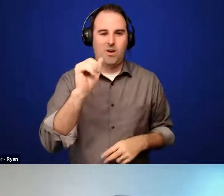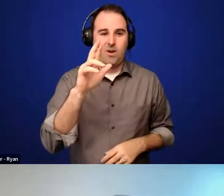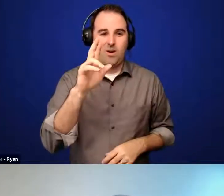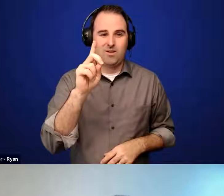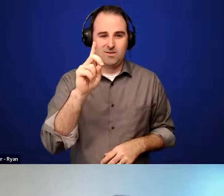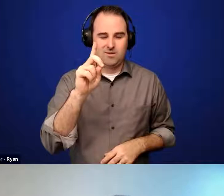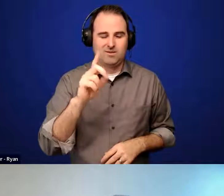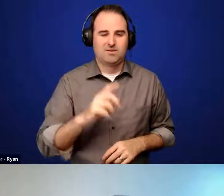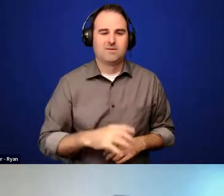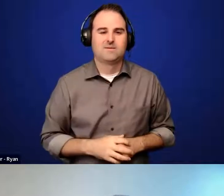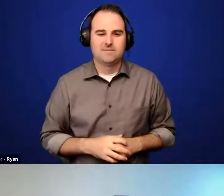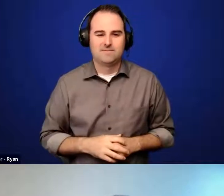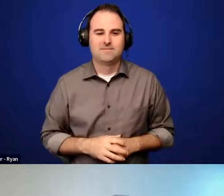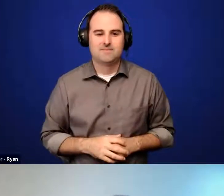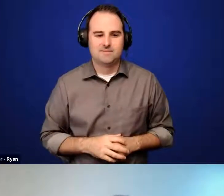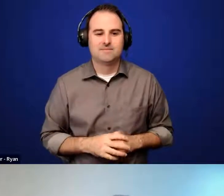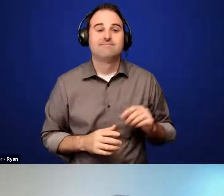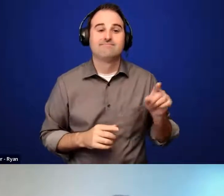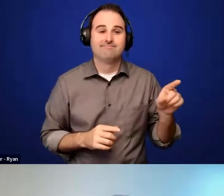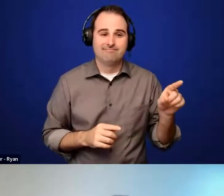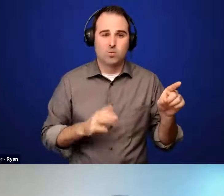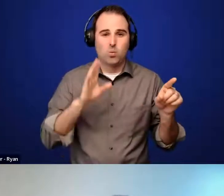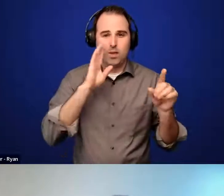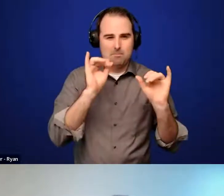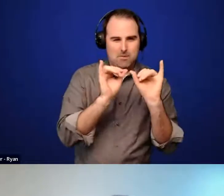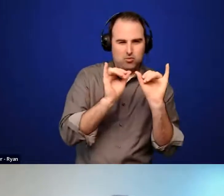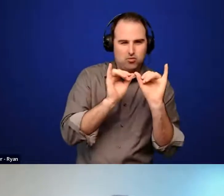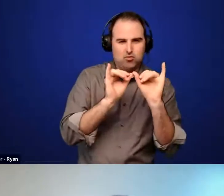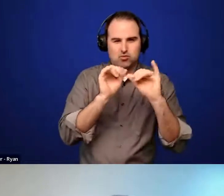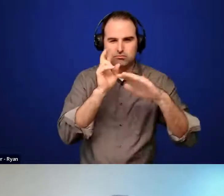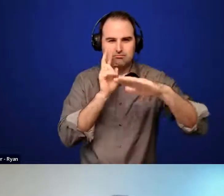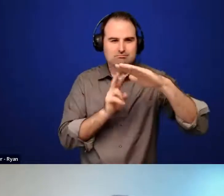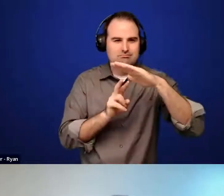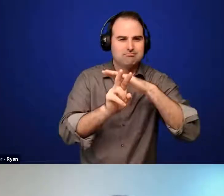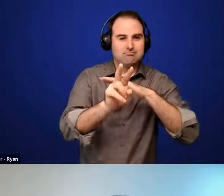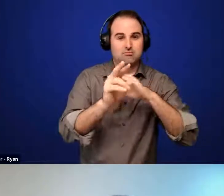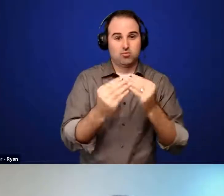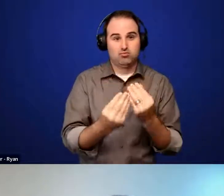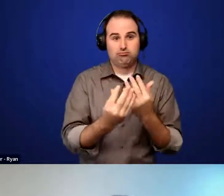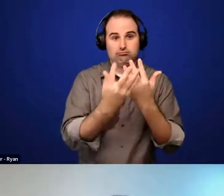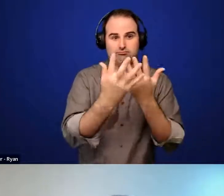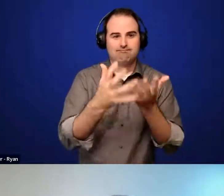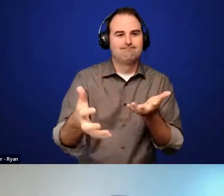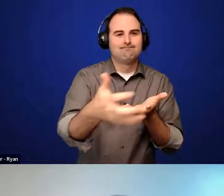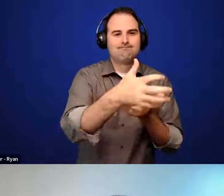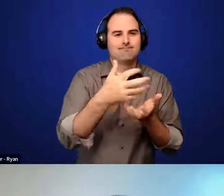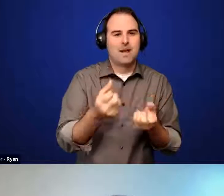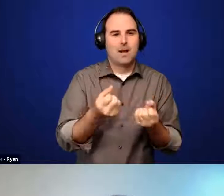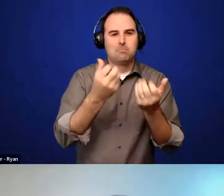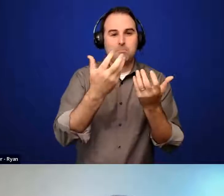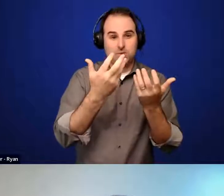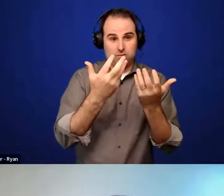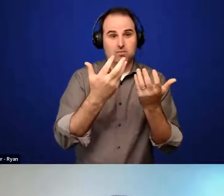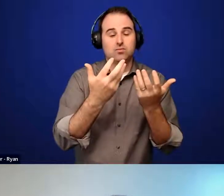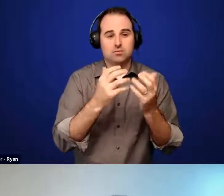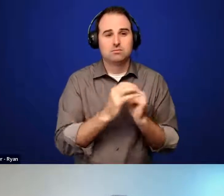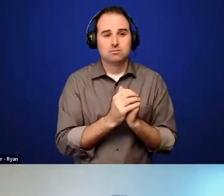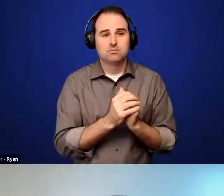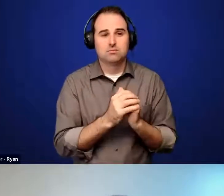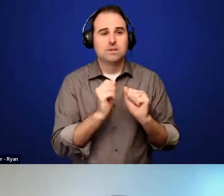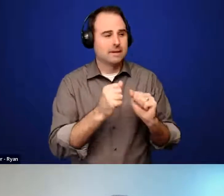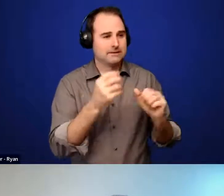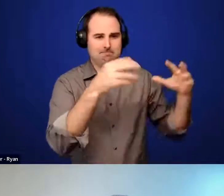measures or projects crop yields for the future using different